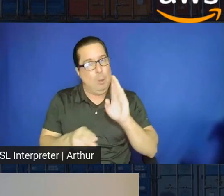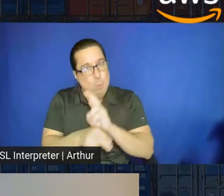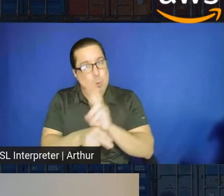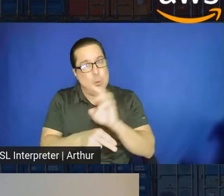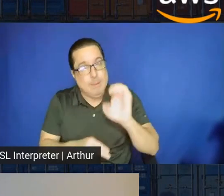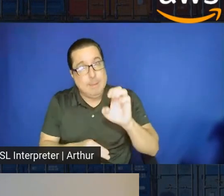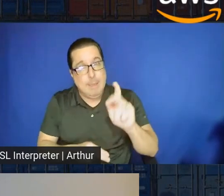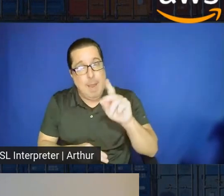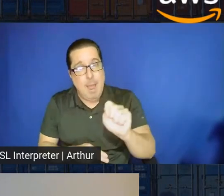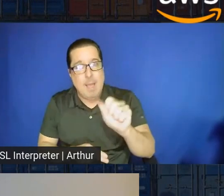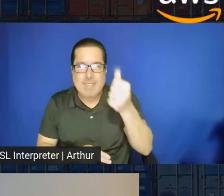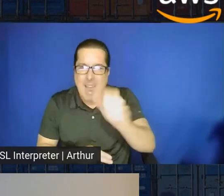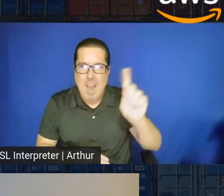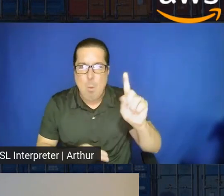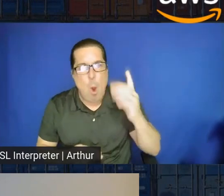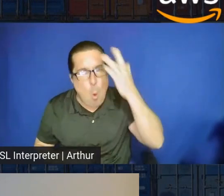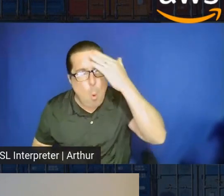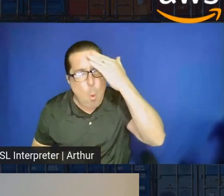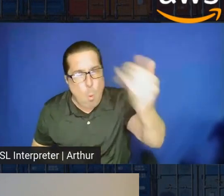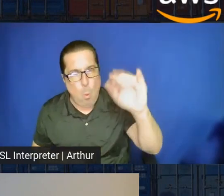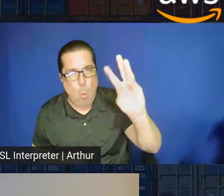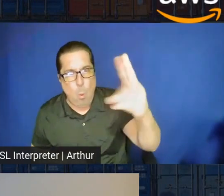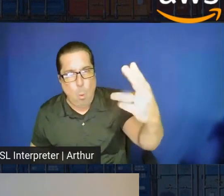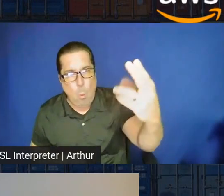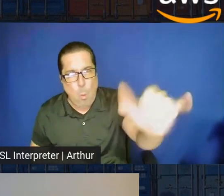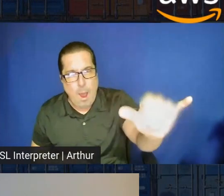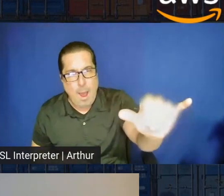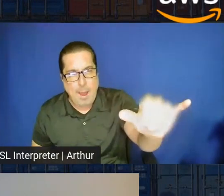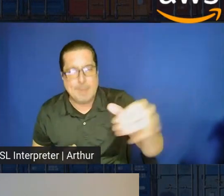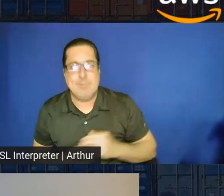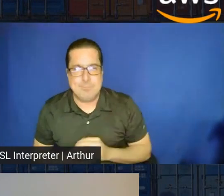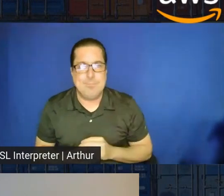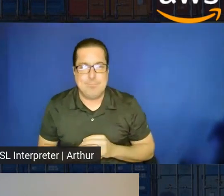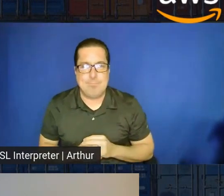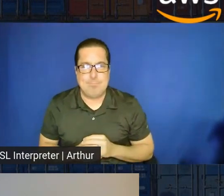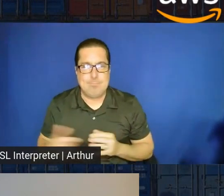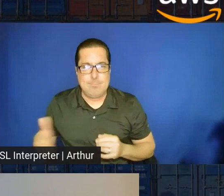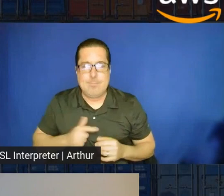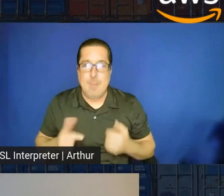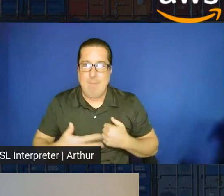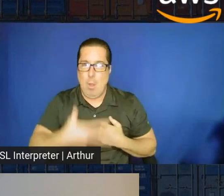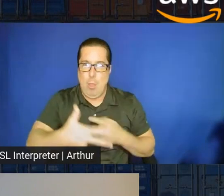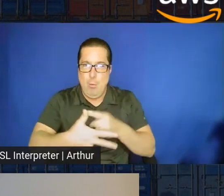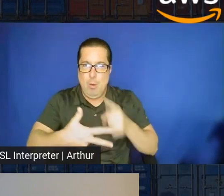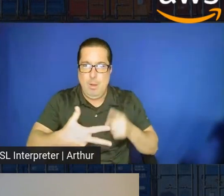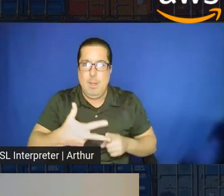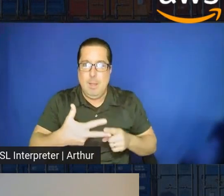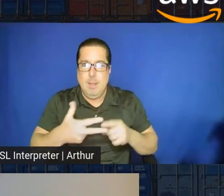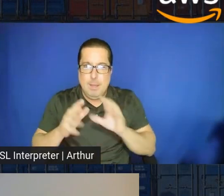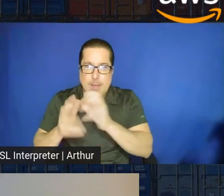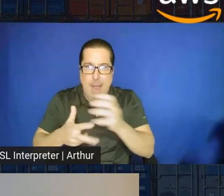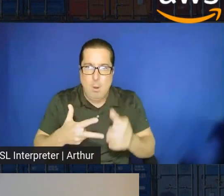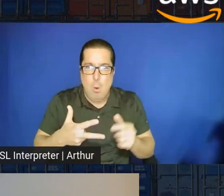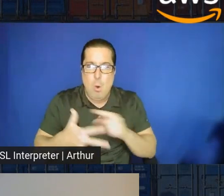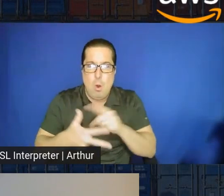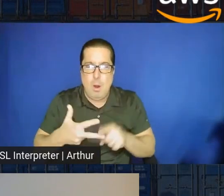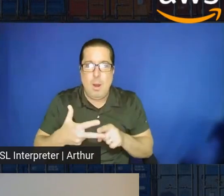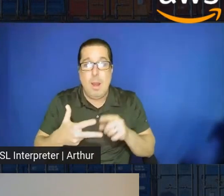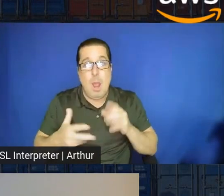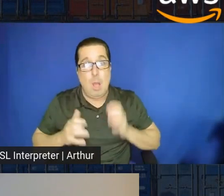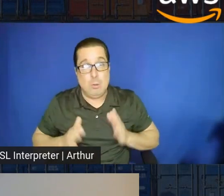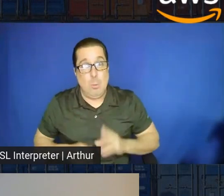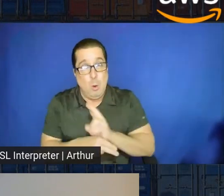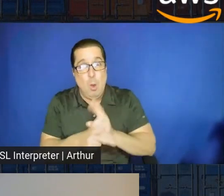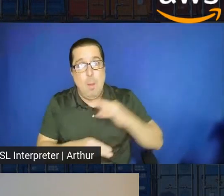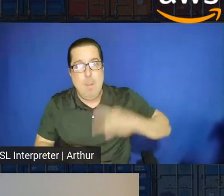Anywhere. Sure, Sai. So essentially, at a high level, we see three categories of use cases or customers that benefit the most out of